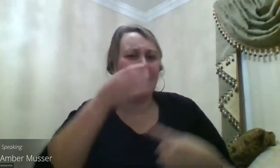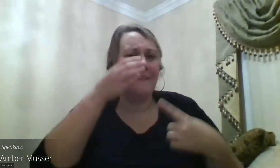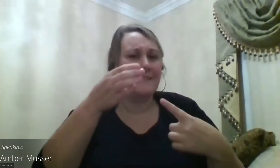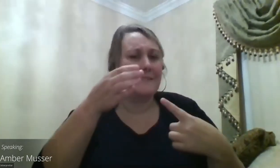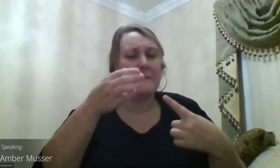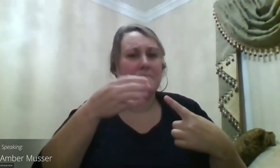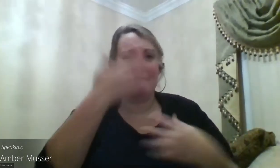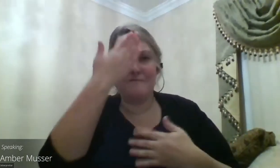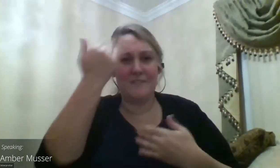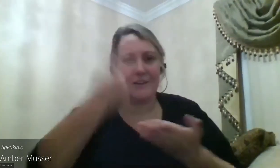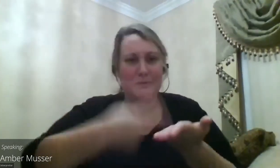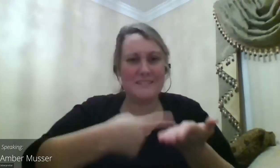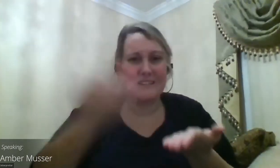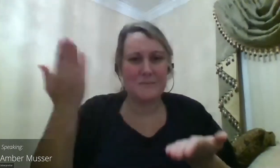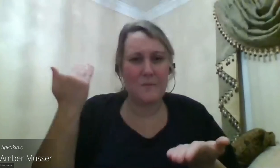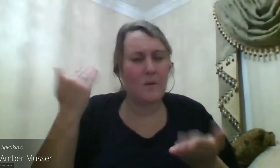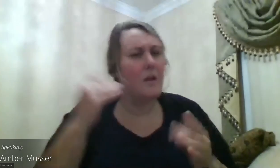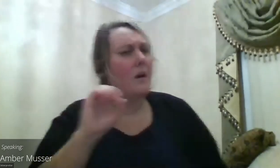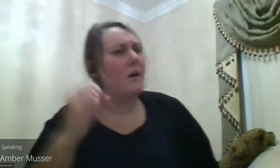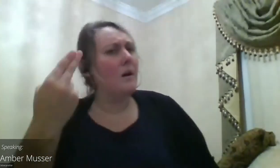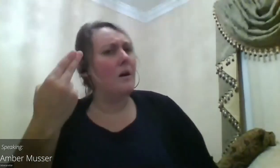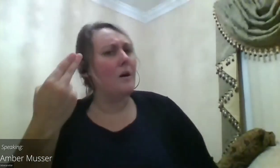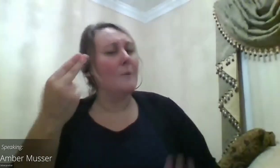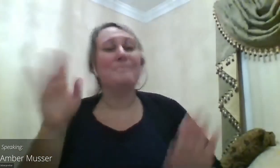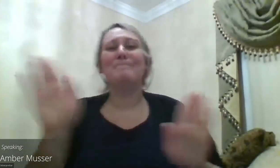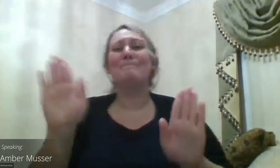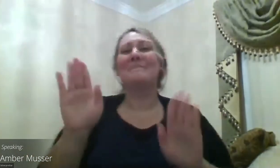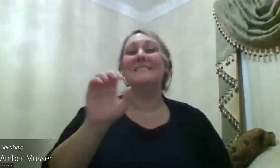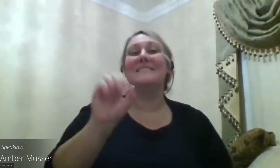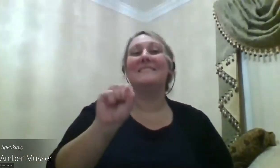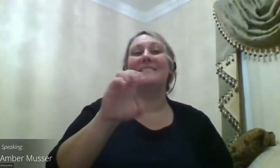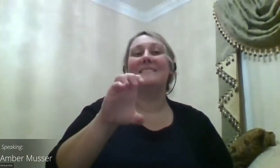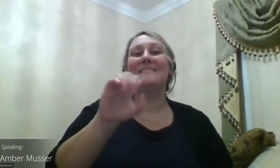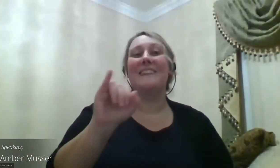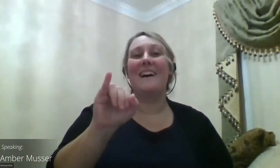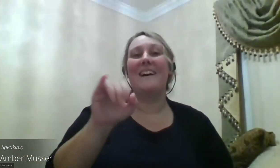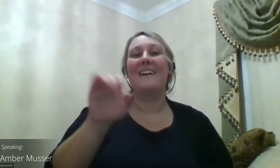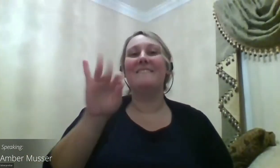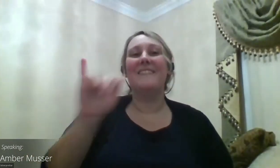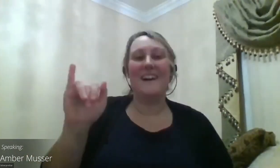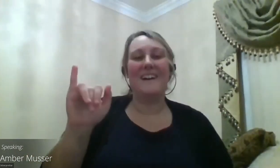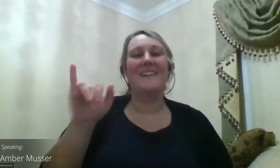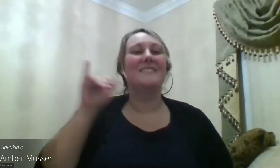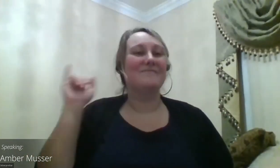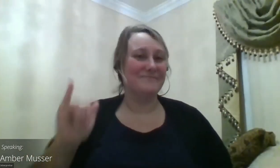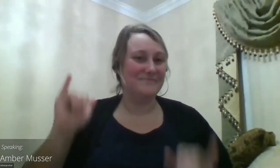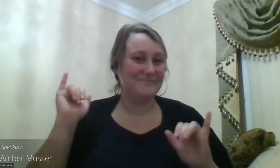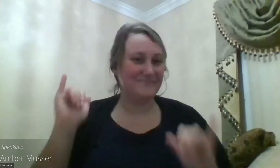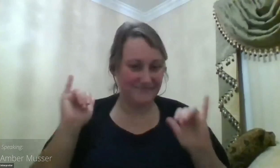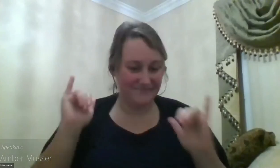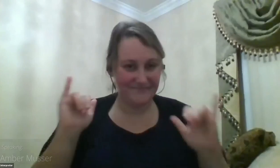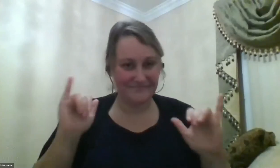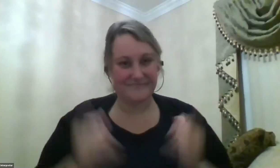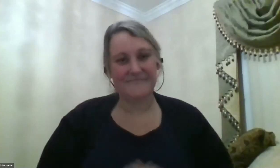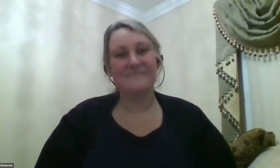No, not that. Well, I was going to talk about sci-fi. Oh yeah. So, um, we've talked about, uh, well, I had